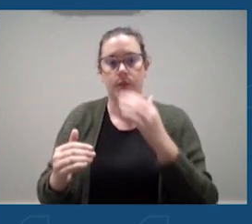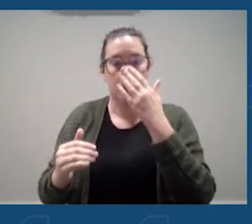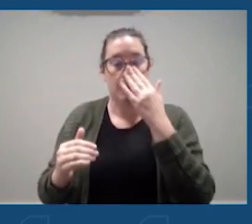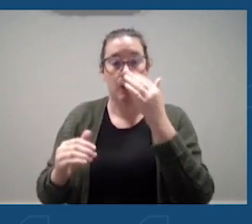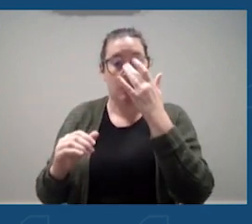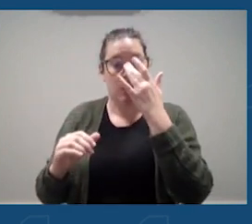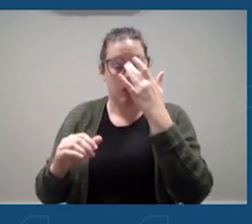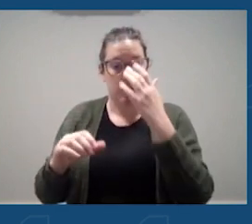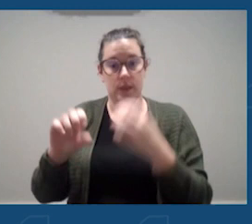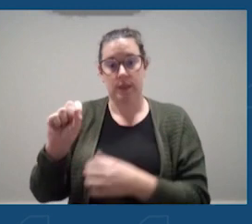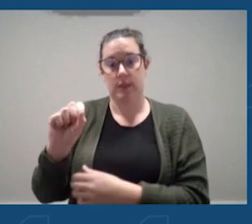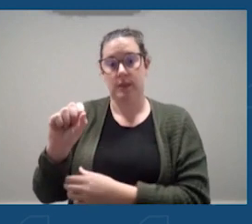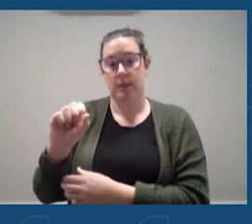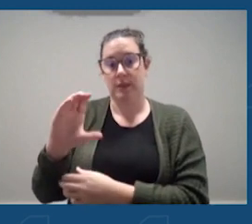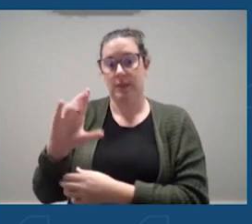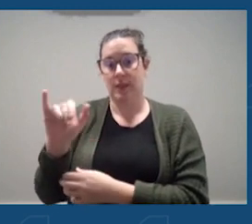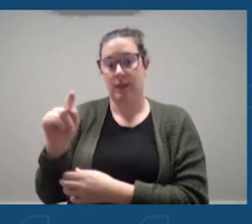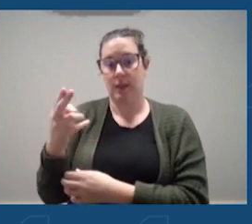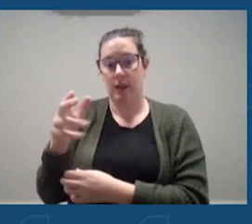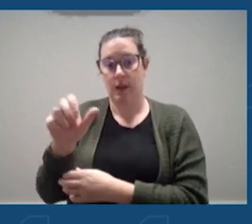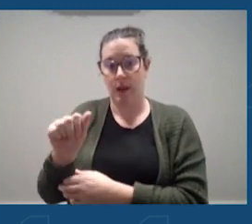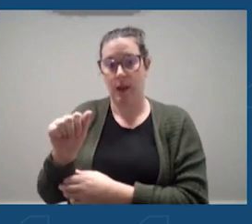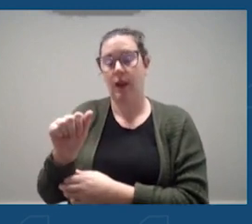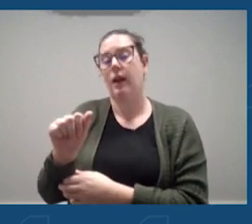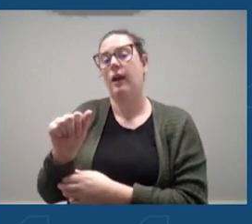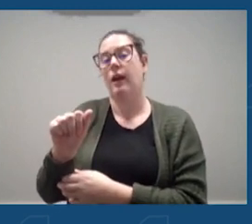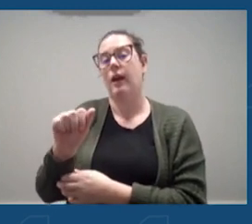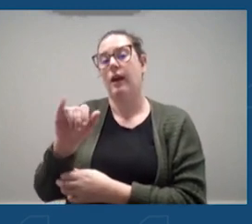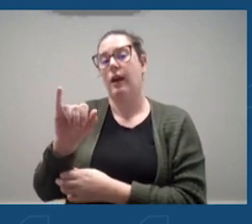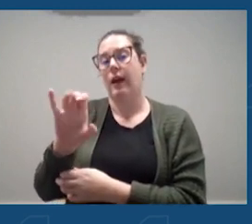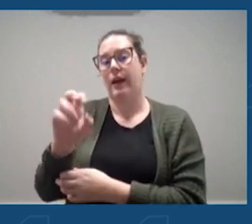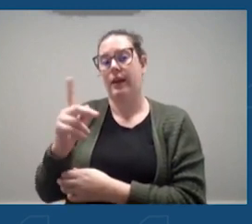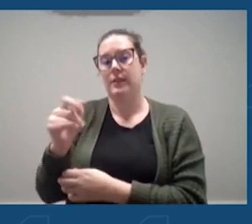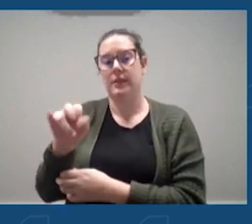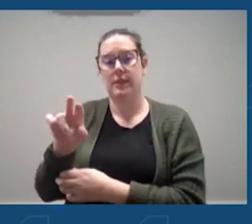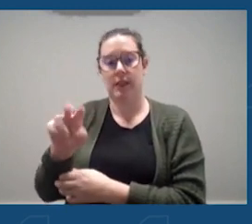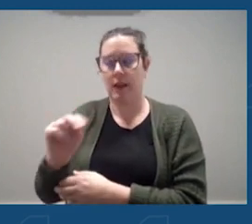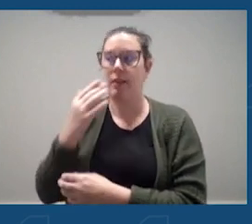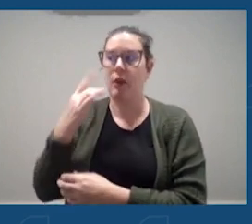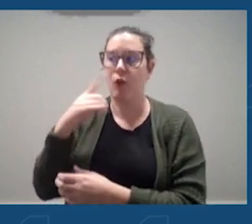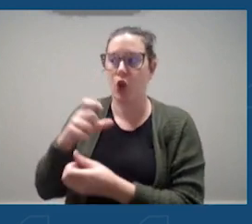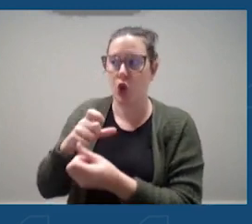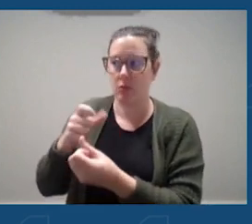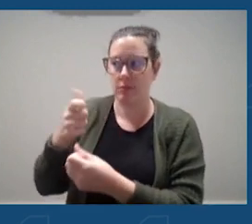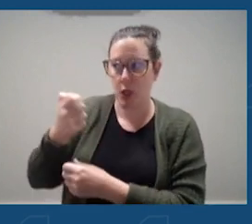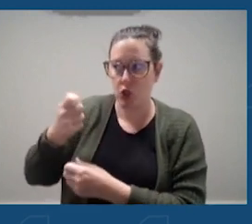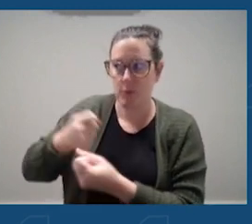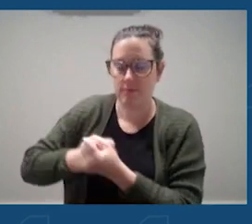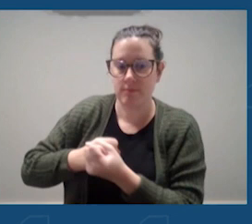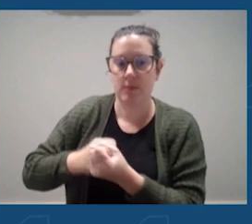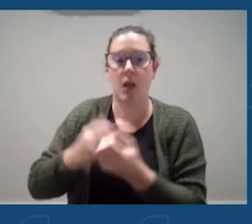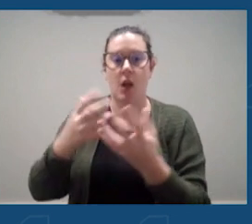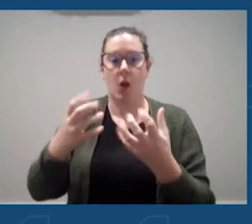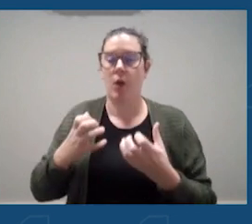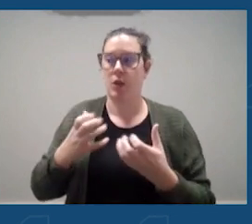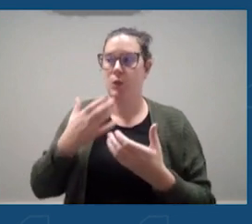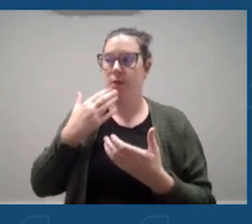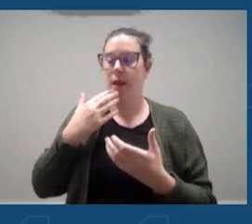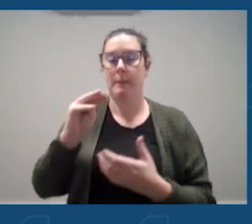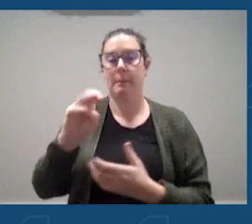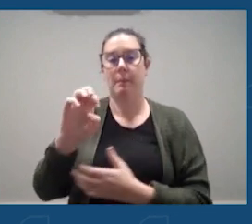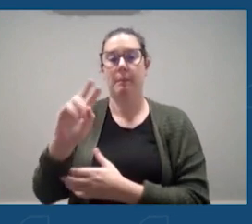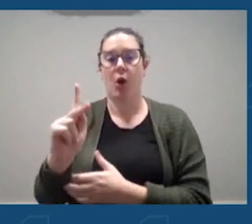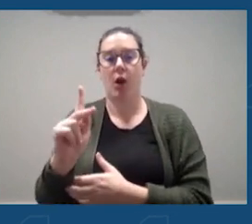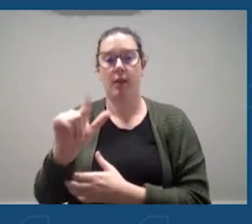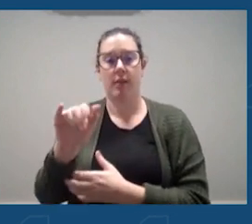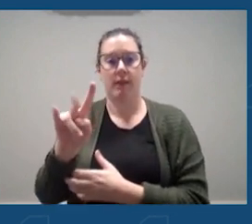Simcha Eichenstein, I want to thank him for his sponsorship. Also, I want to recognize our Borough President, Mark Levine, is here. Thank you, Mark Levine,